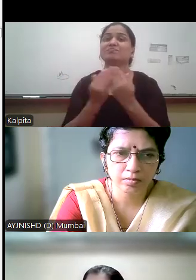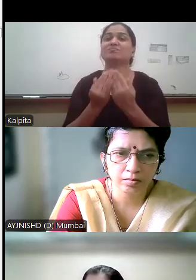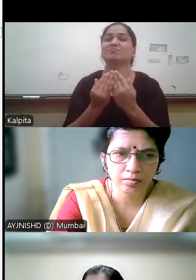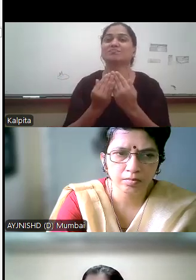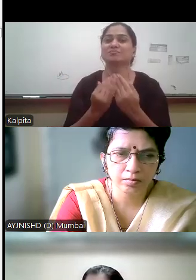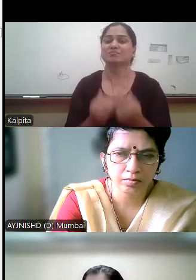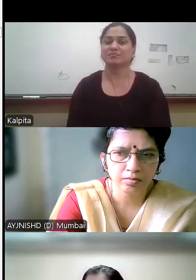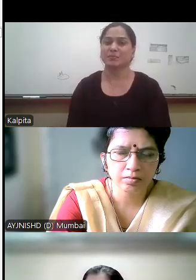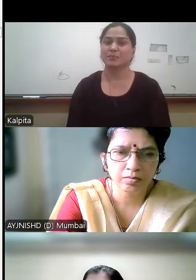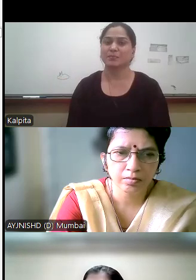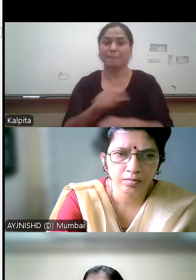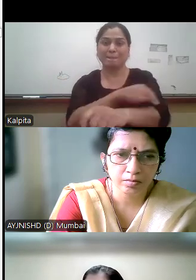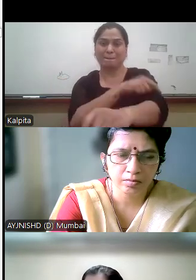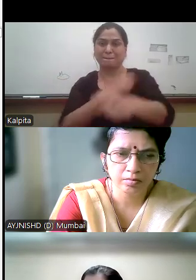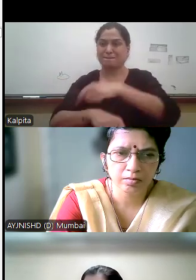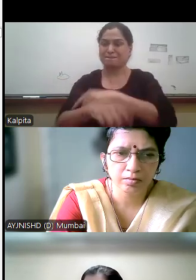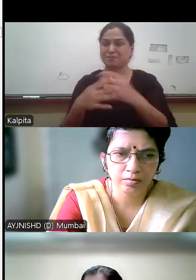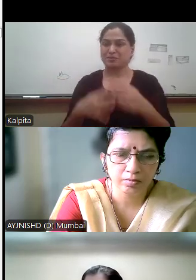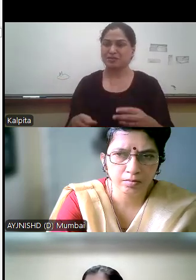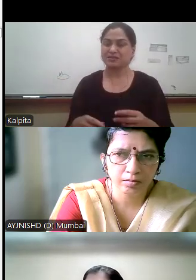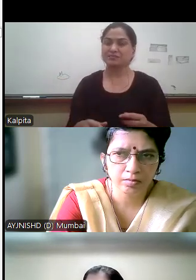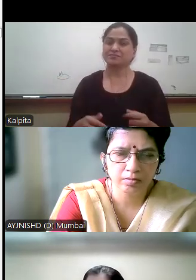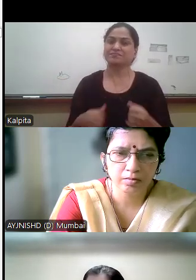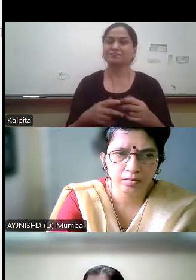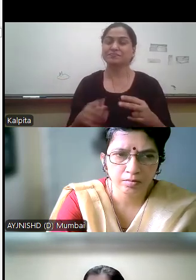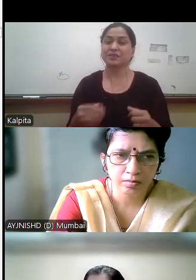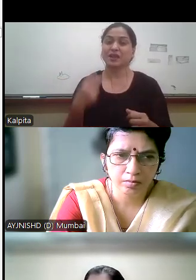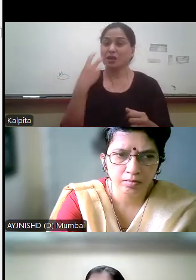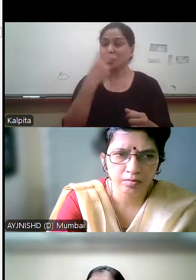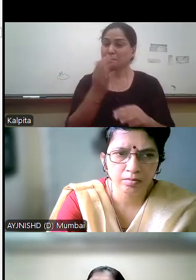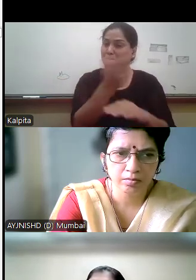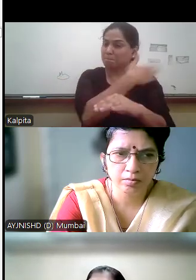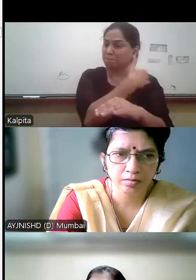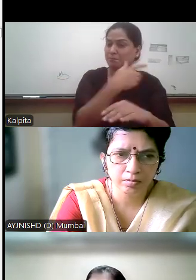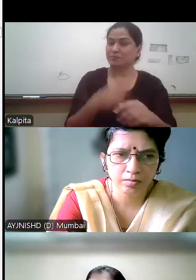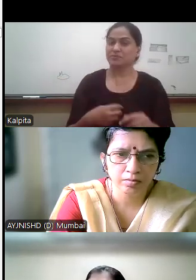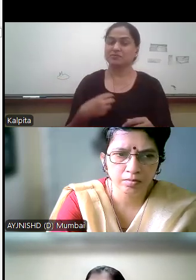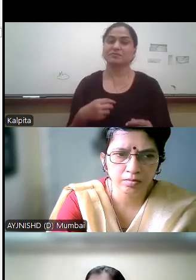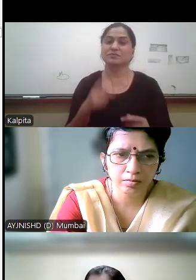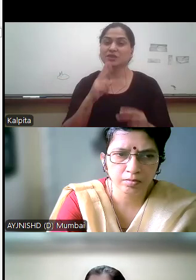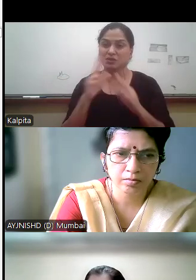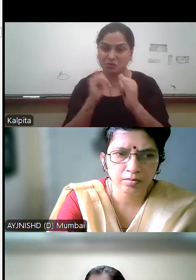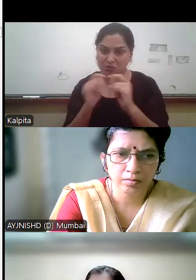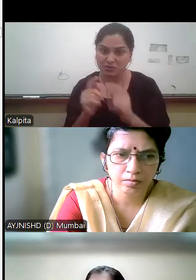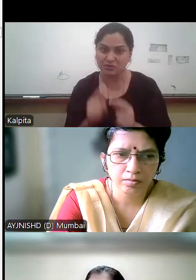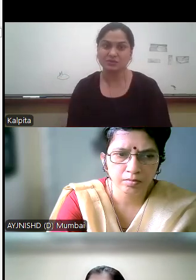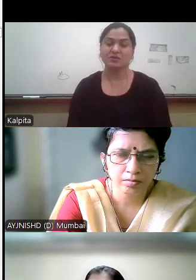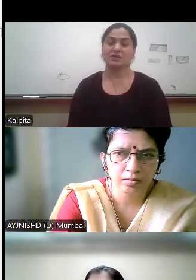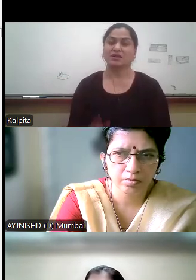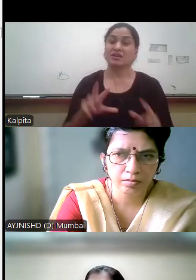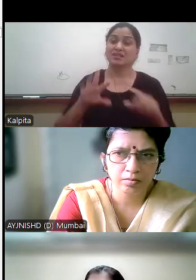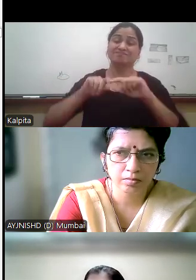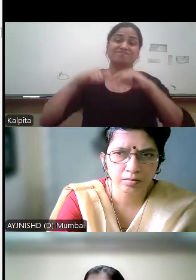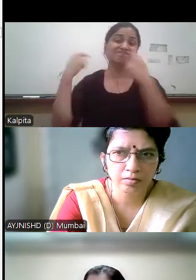a prosthetic and orthotics, a recreational therapist, a pre-vocational counselor, all these team members, they